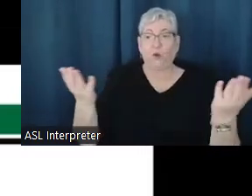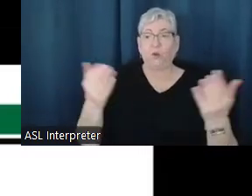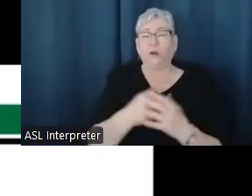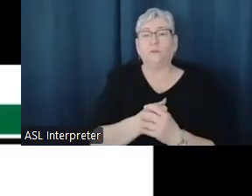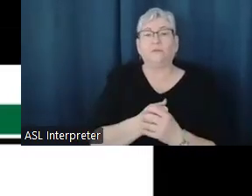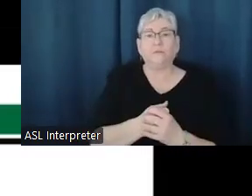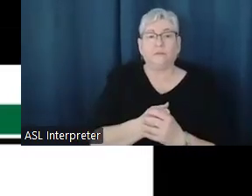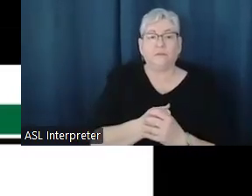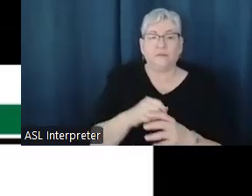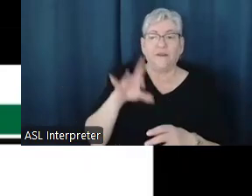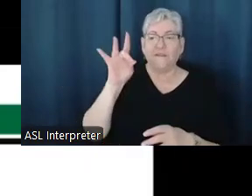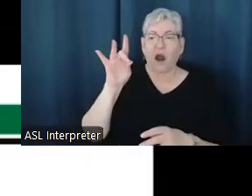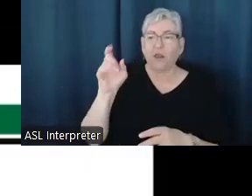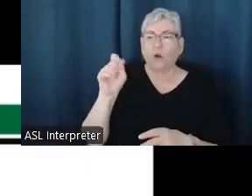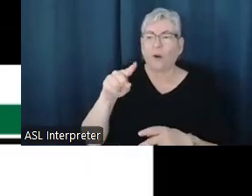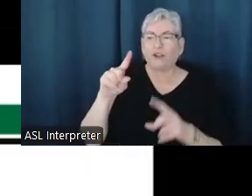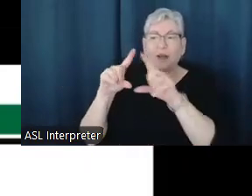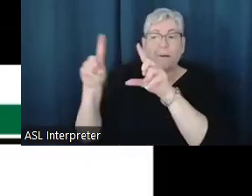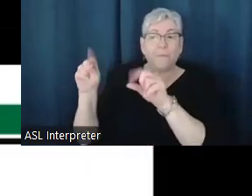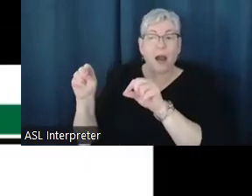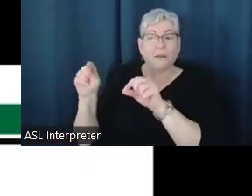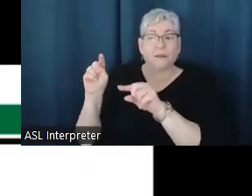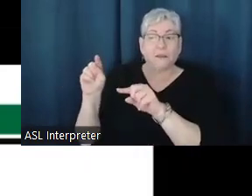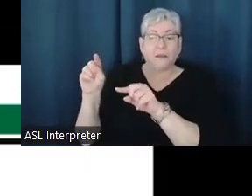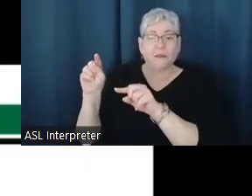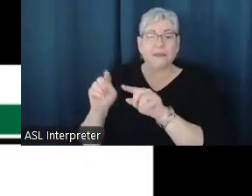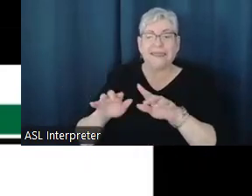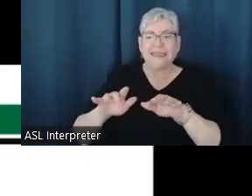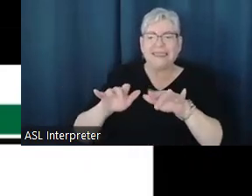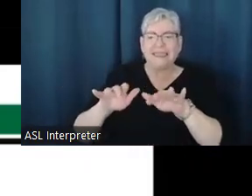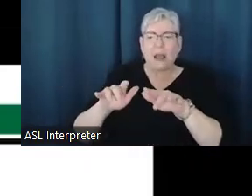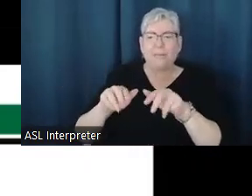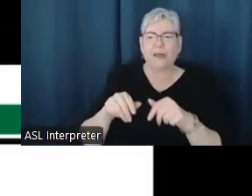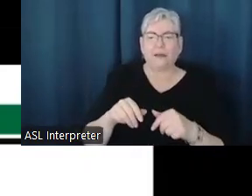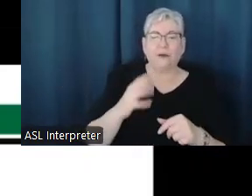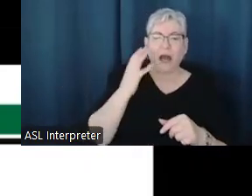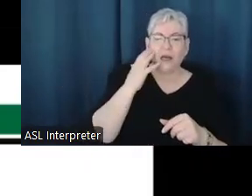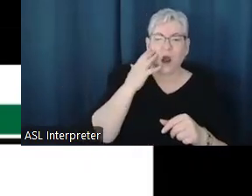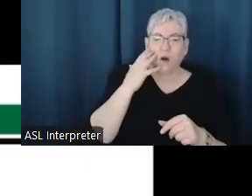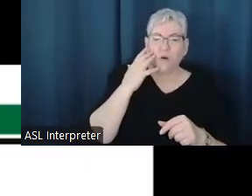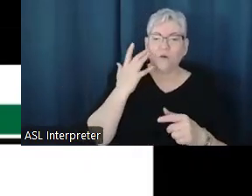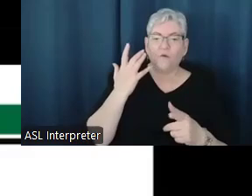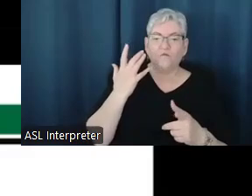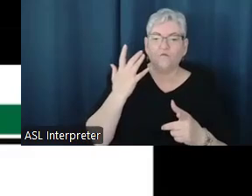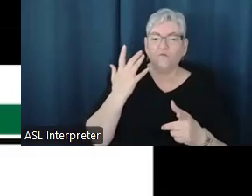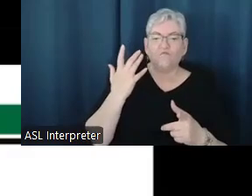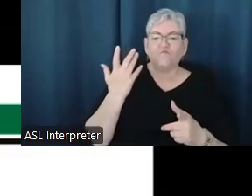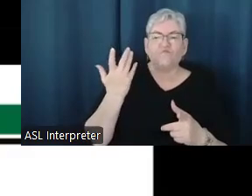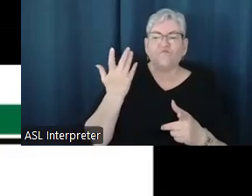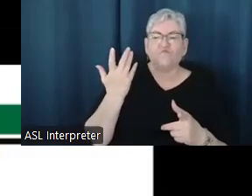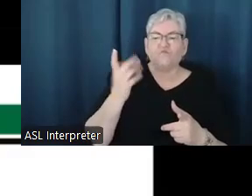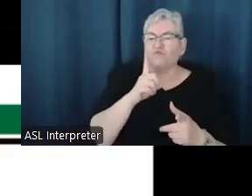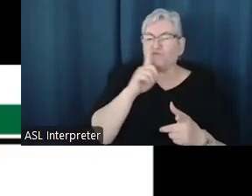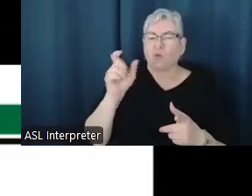you to find that question box and type in, I know it says a question, but you can type just general words